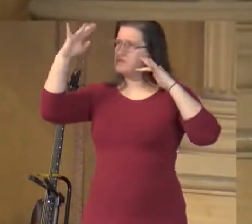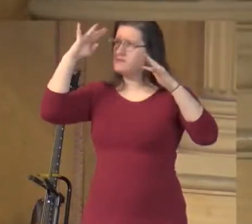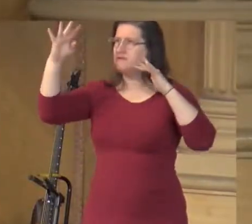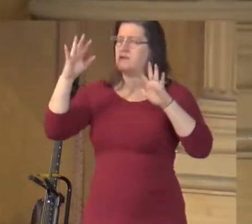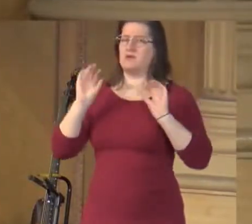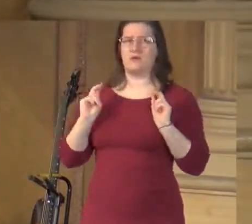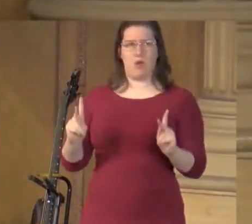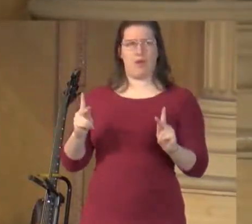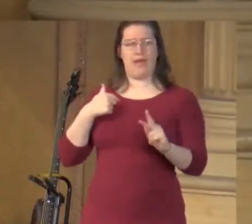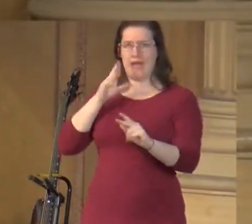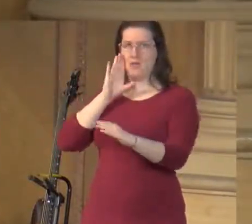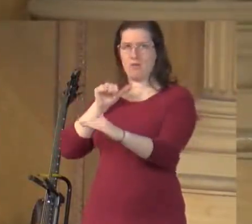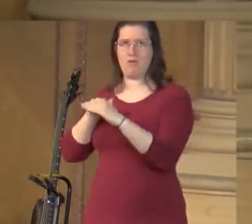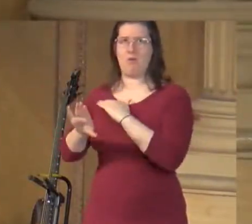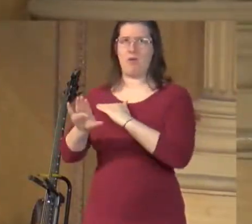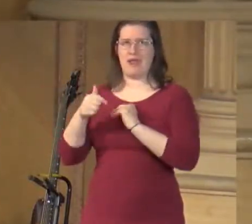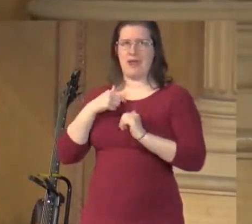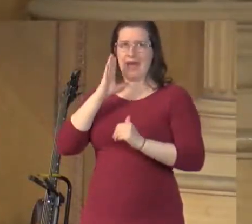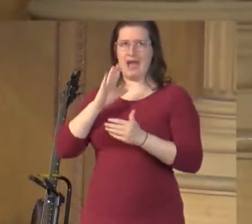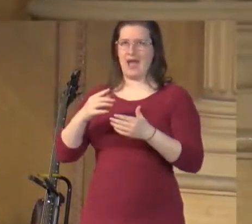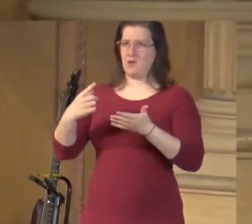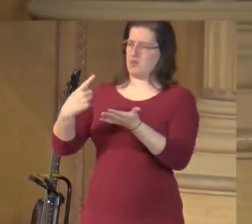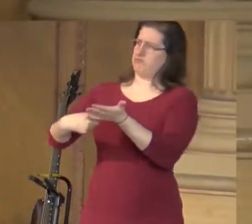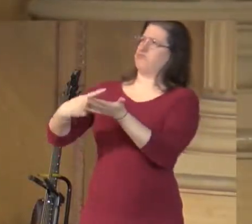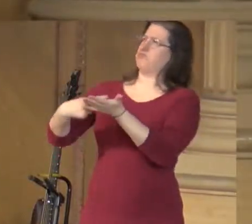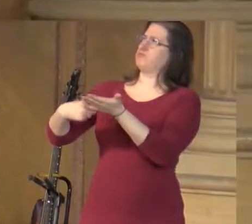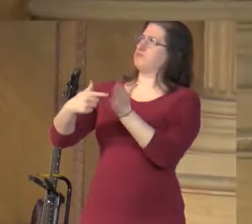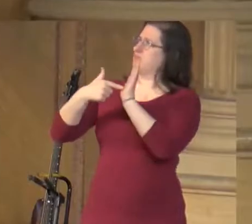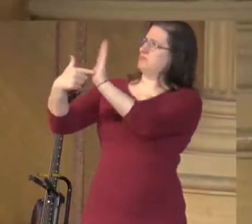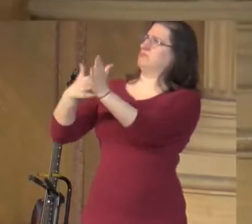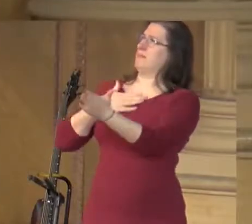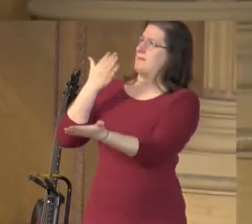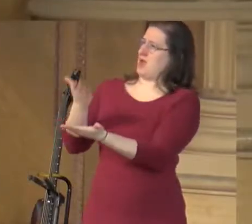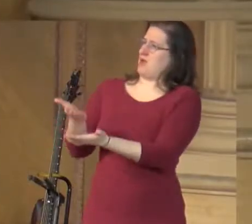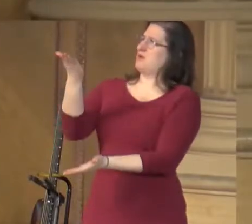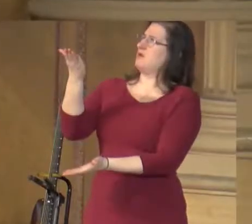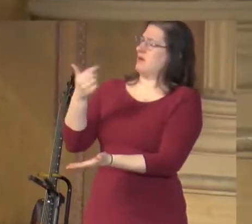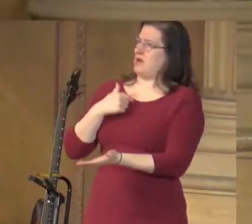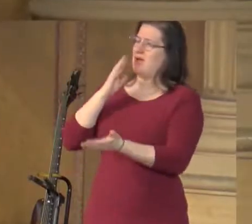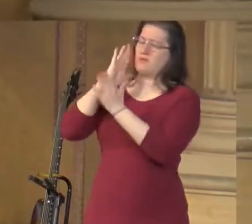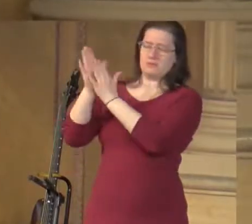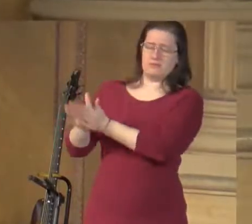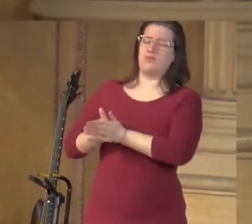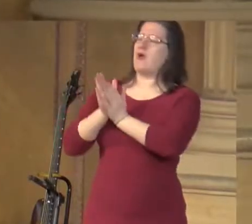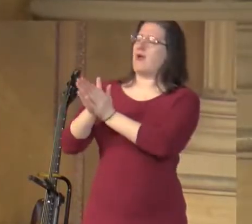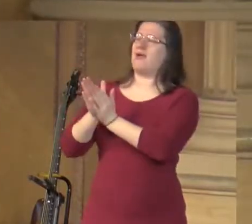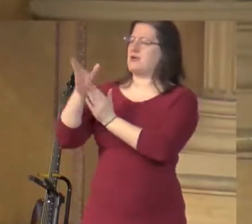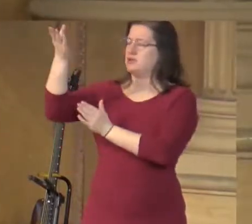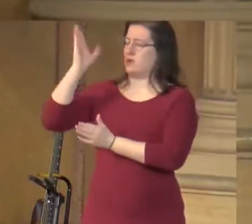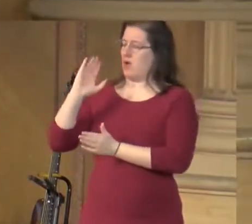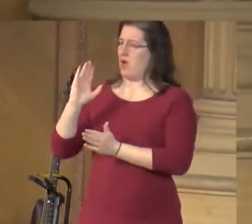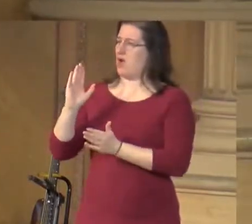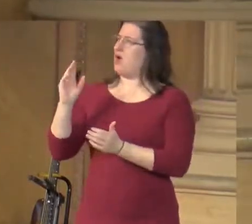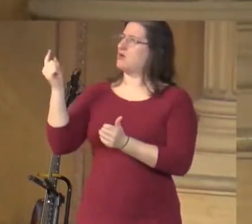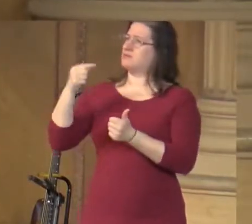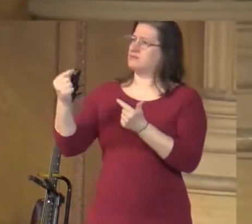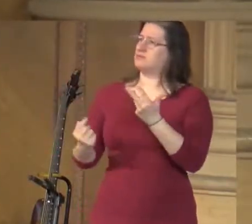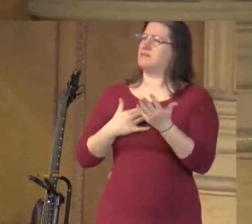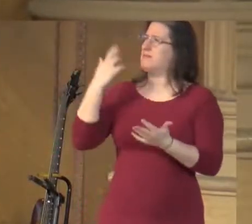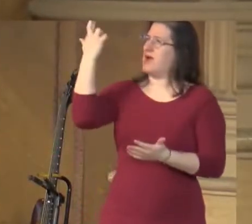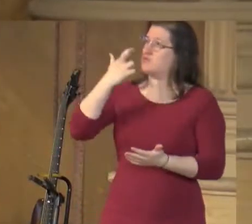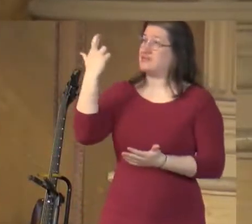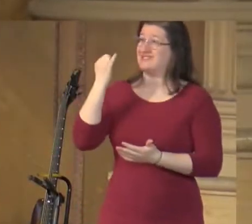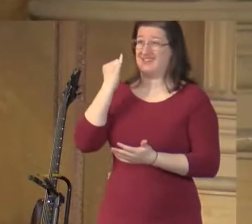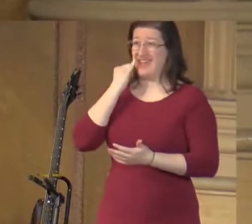parameters I'm going to argue my case to God I'm going to make those prayers in the night but even if he kills me